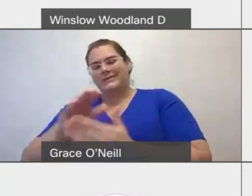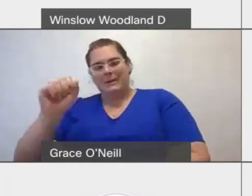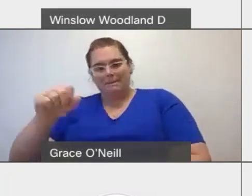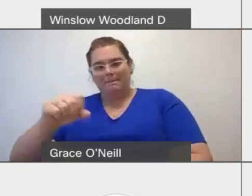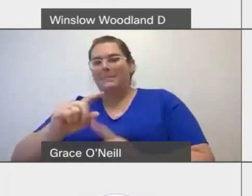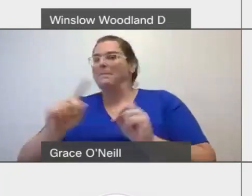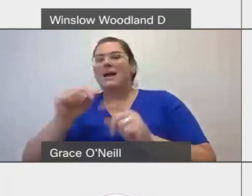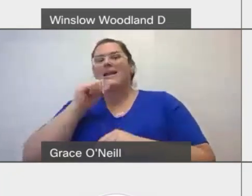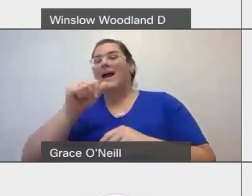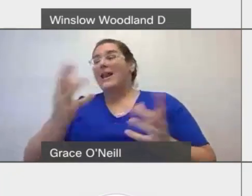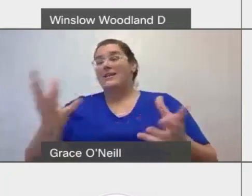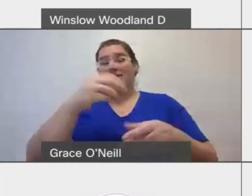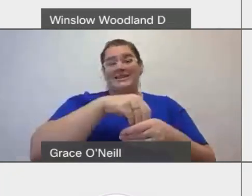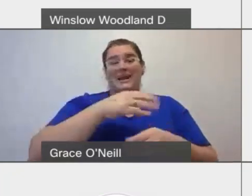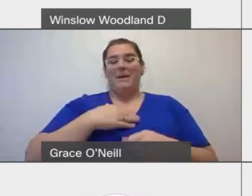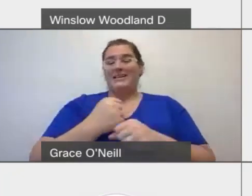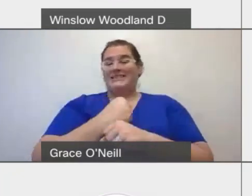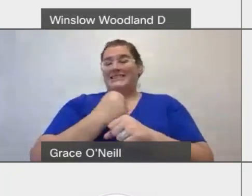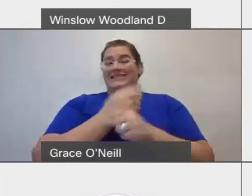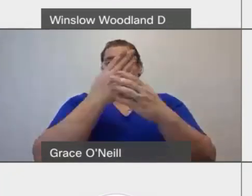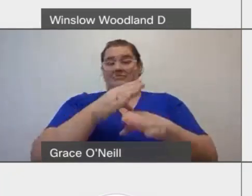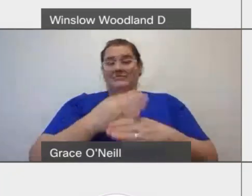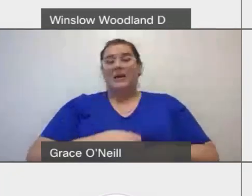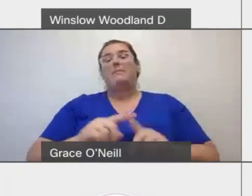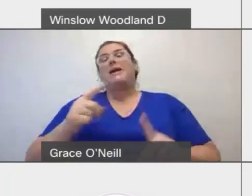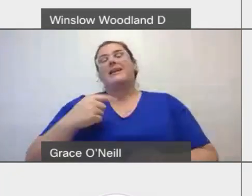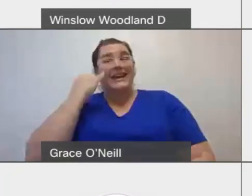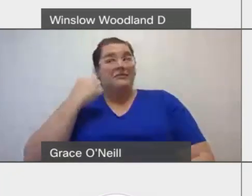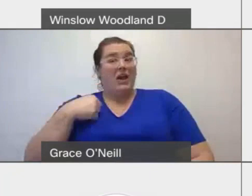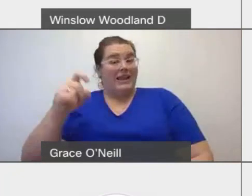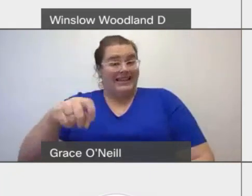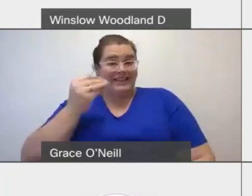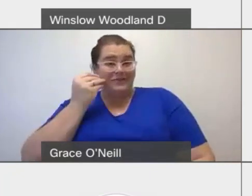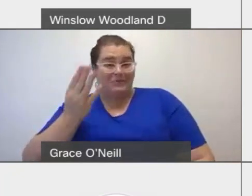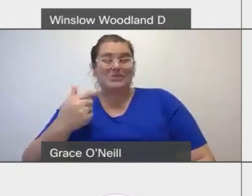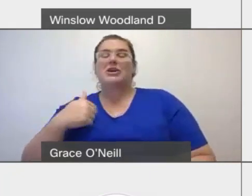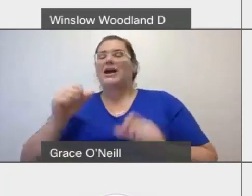in the statistics I track, but I know the person to ask for that information.